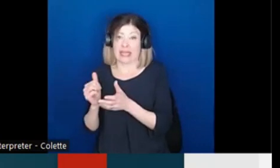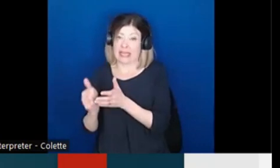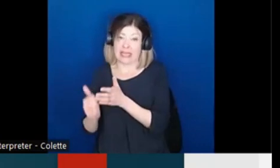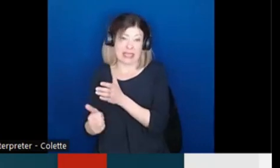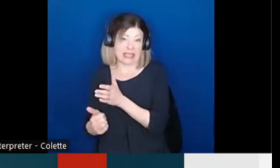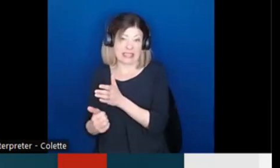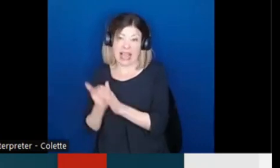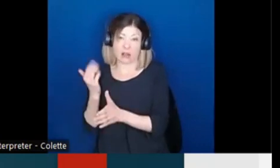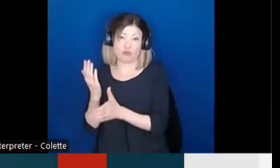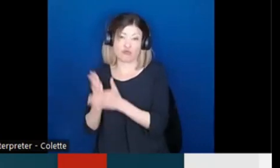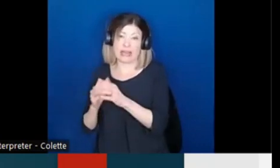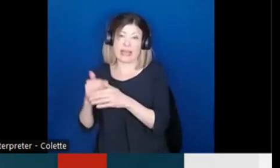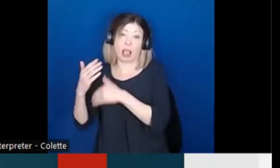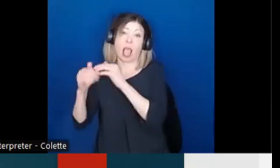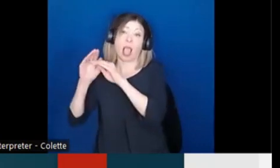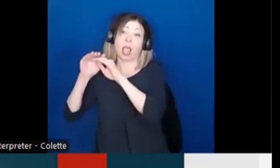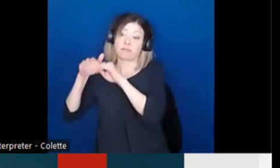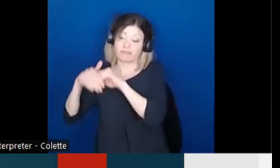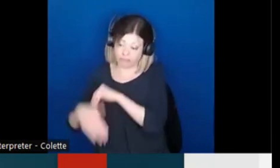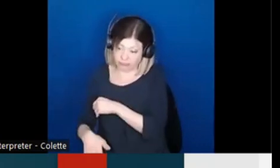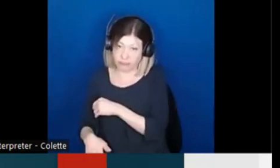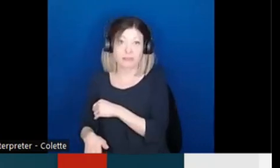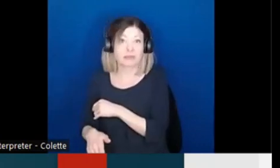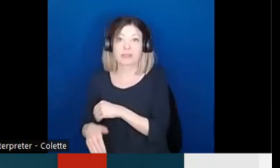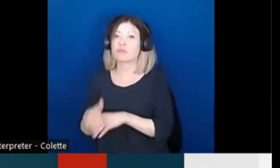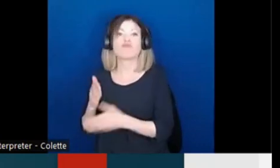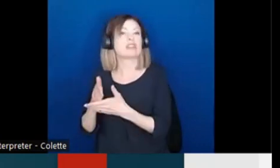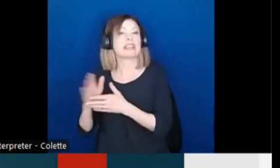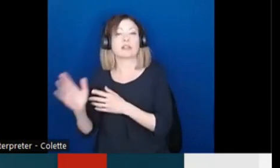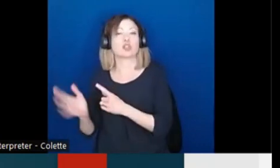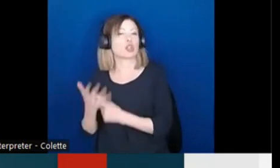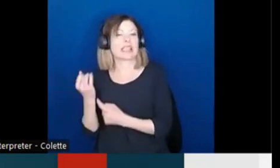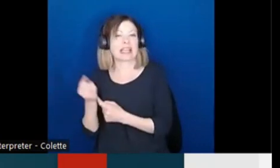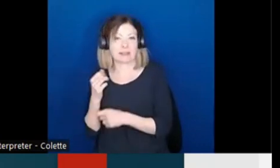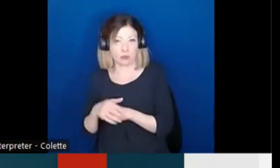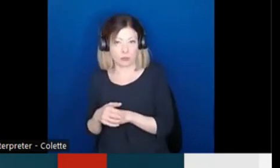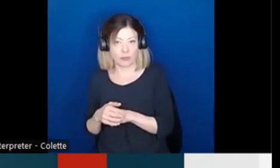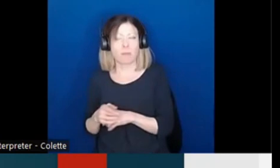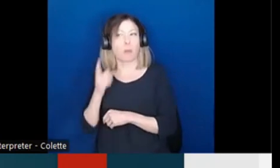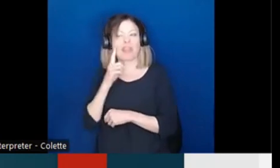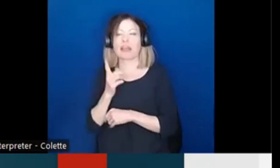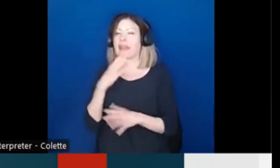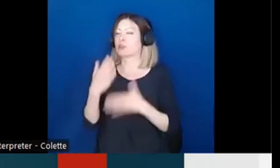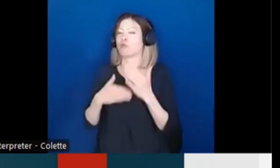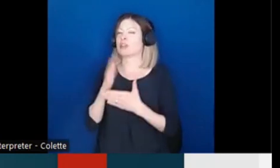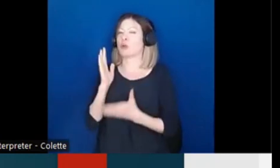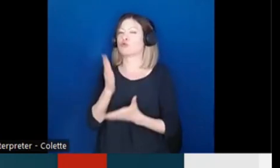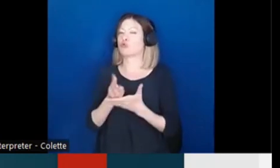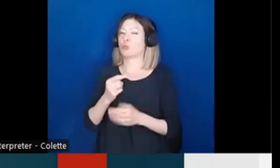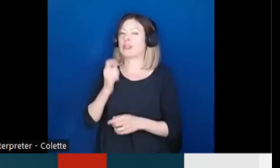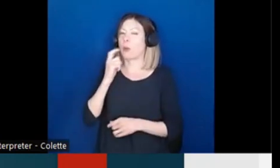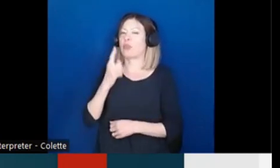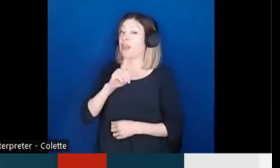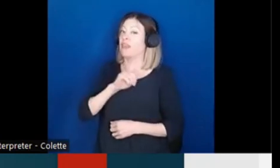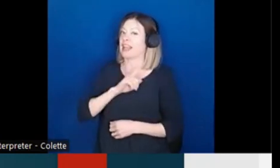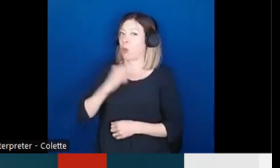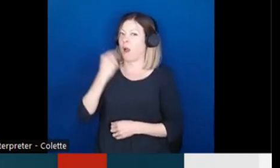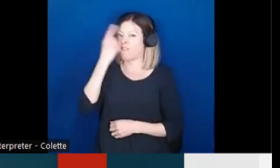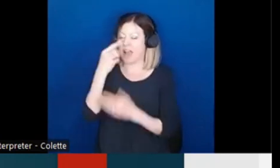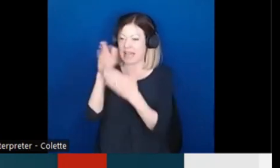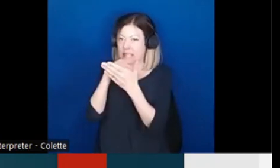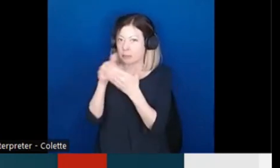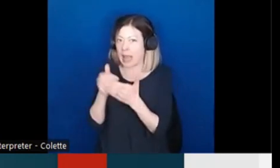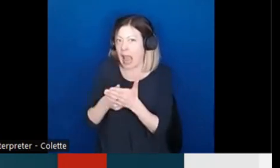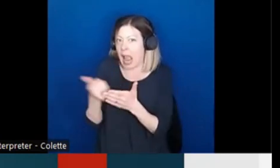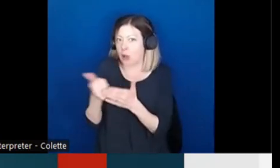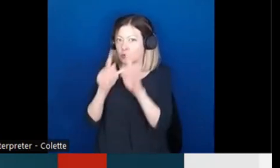to anything. But that isn't true. That isn't why that happened. It's just a more interesting story. There are also